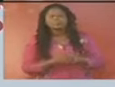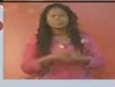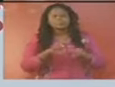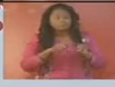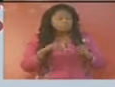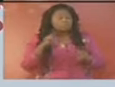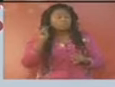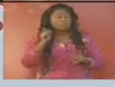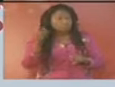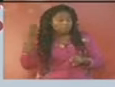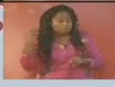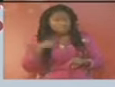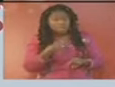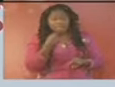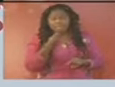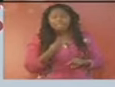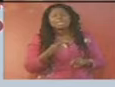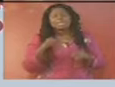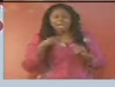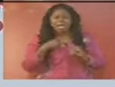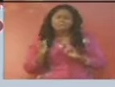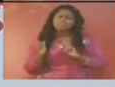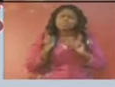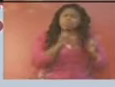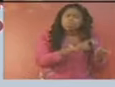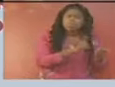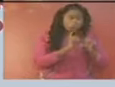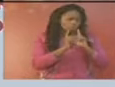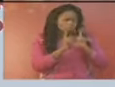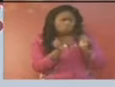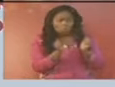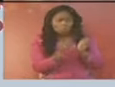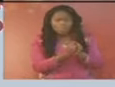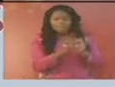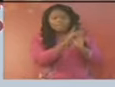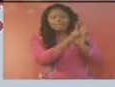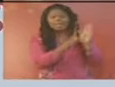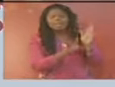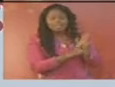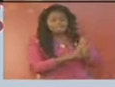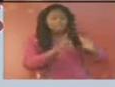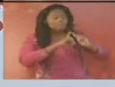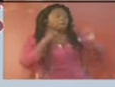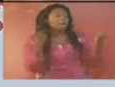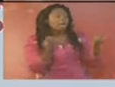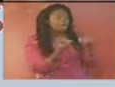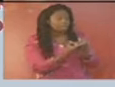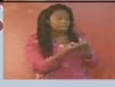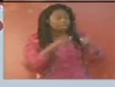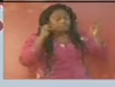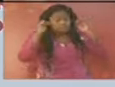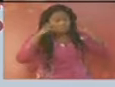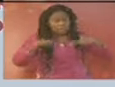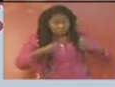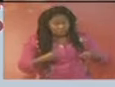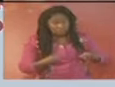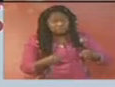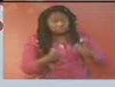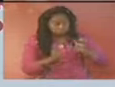legal and the CMO. We have had those talks. The legal department of the Ministry of Health, under